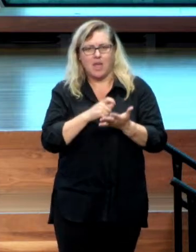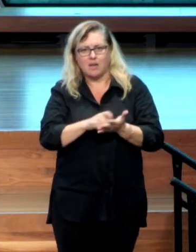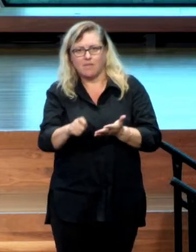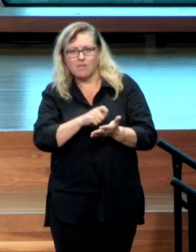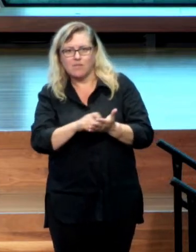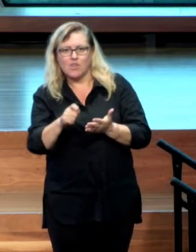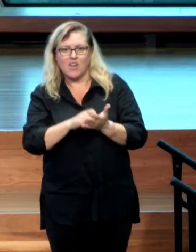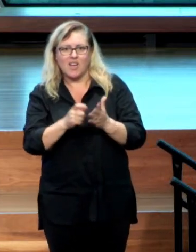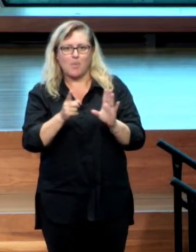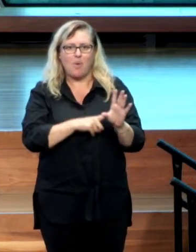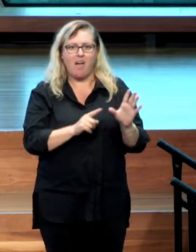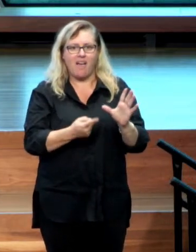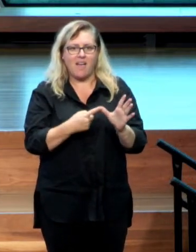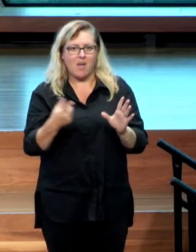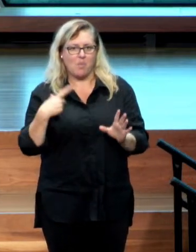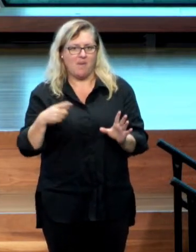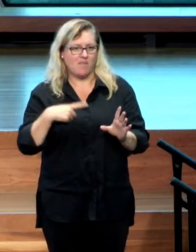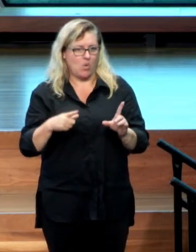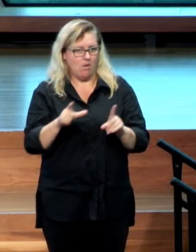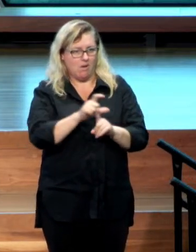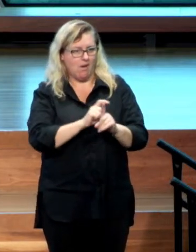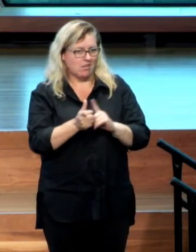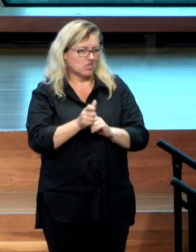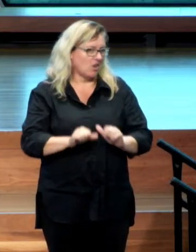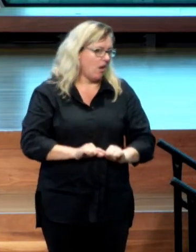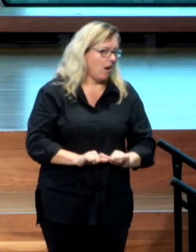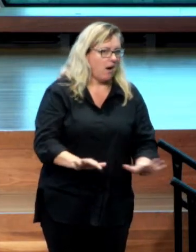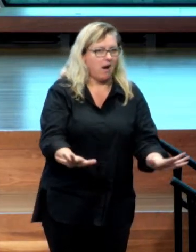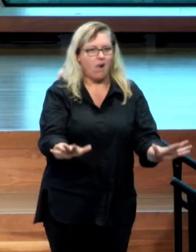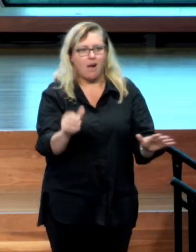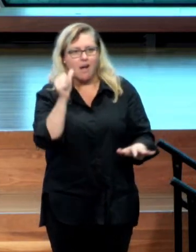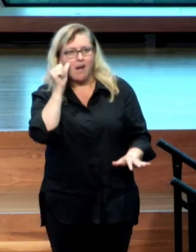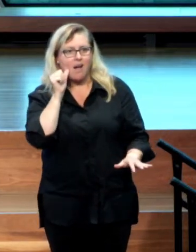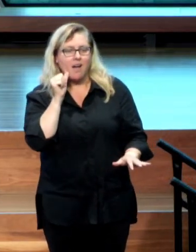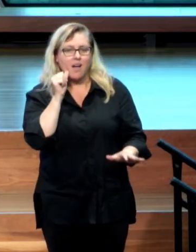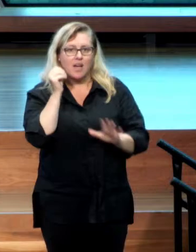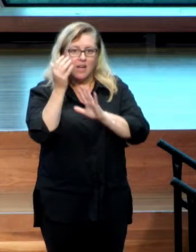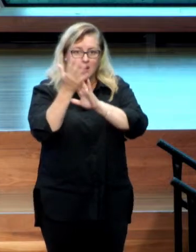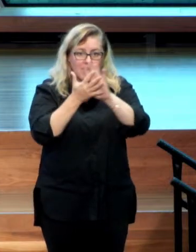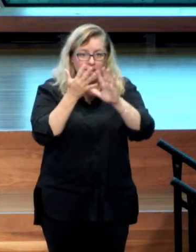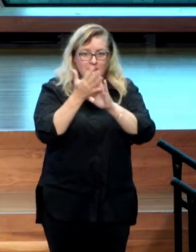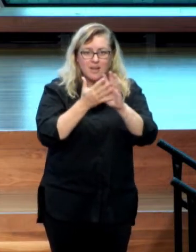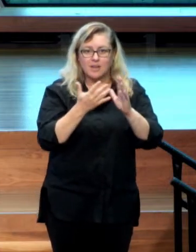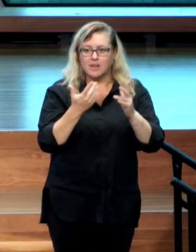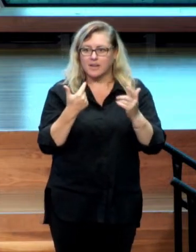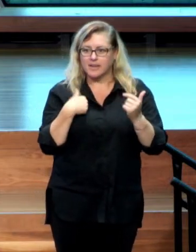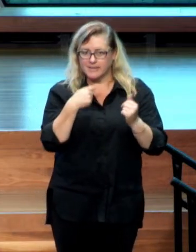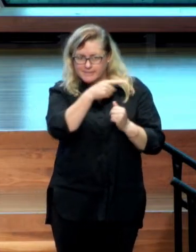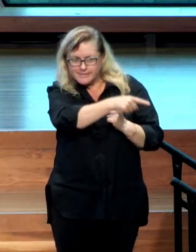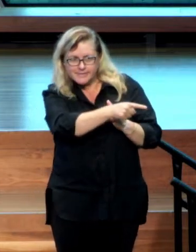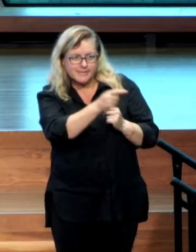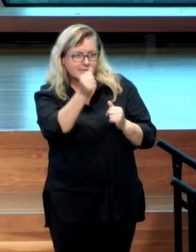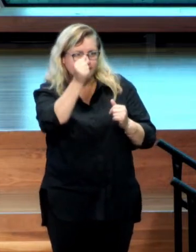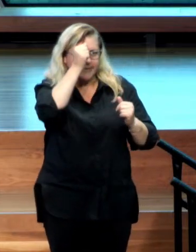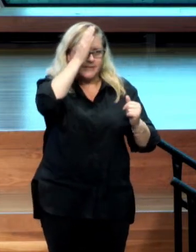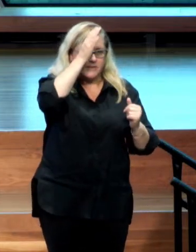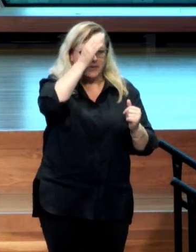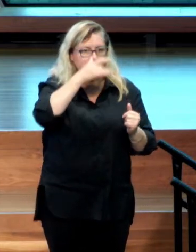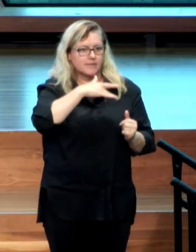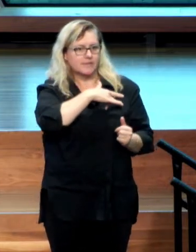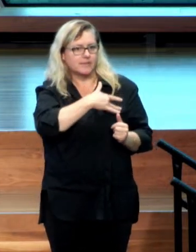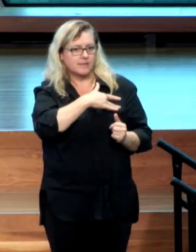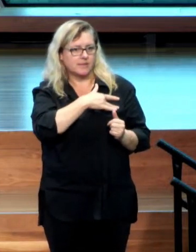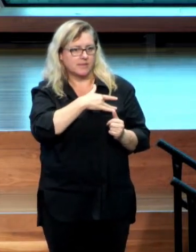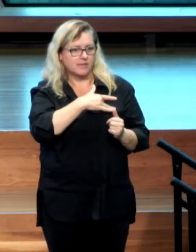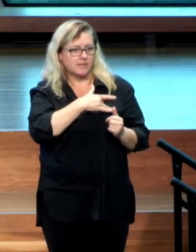stealth. Imagine what emotionally intelligent young people can do when they become custodians of